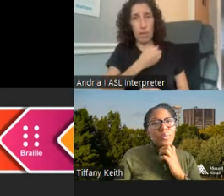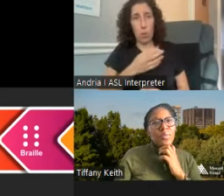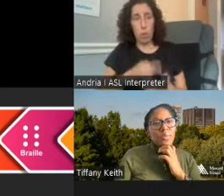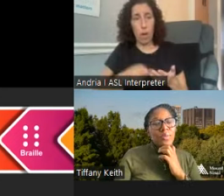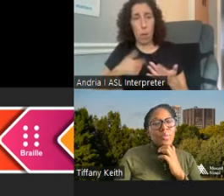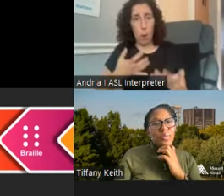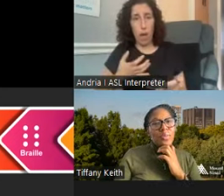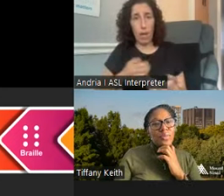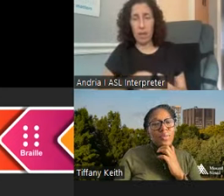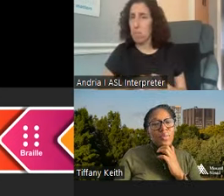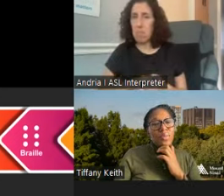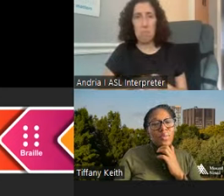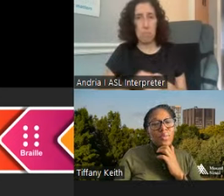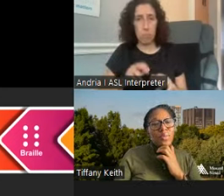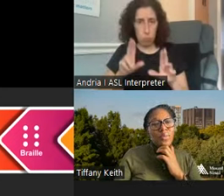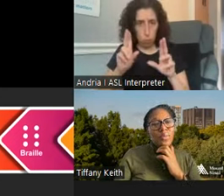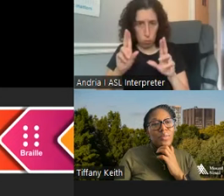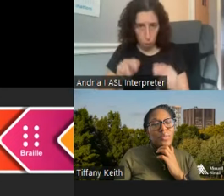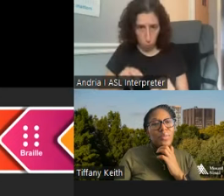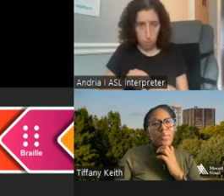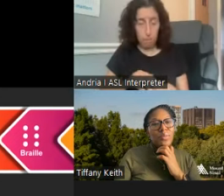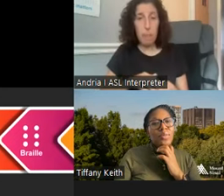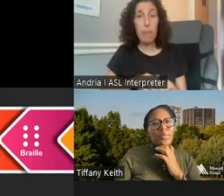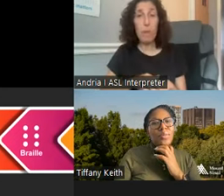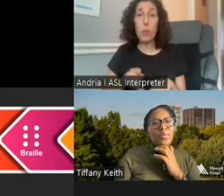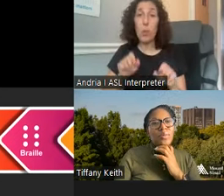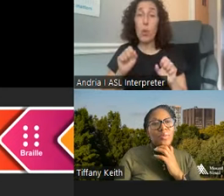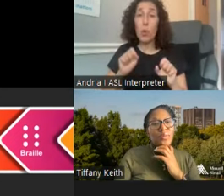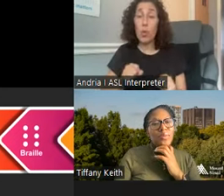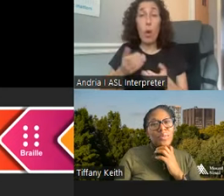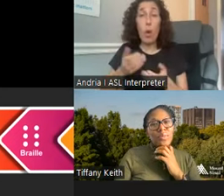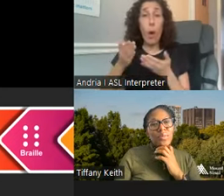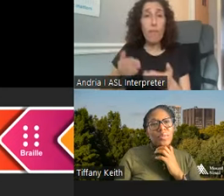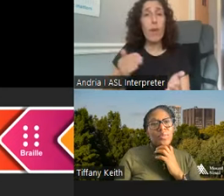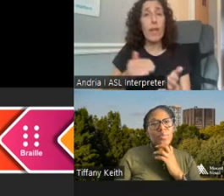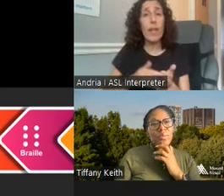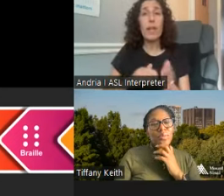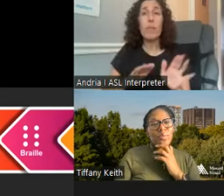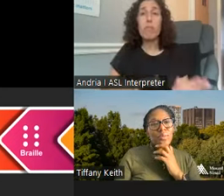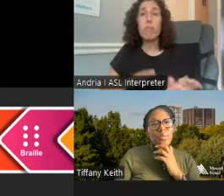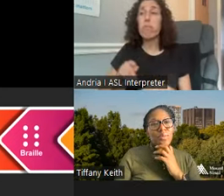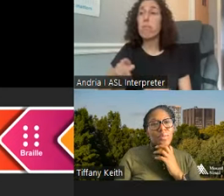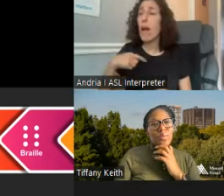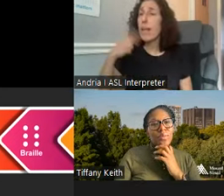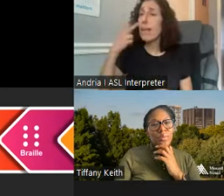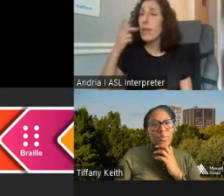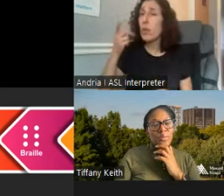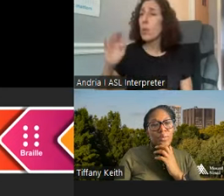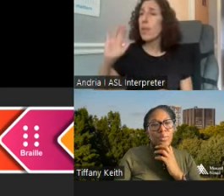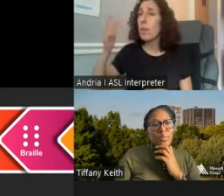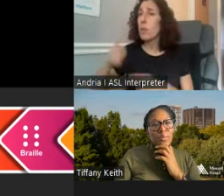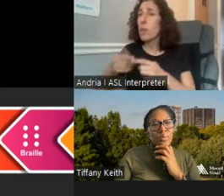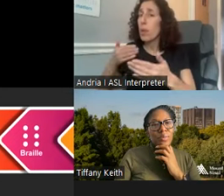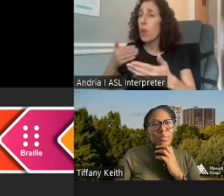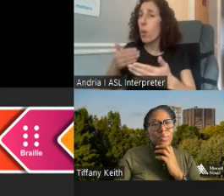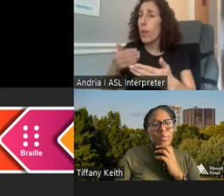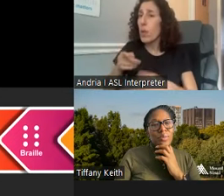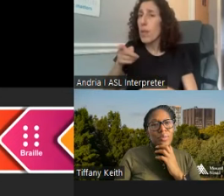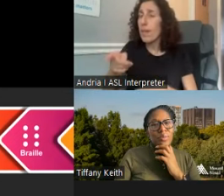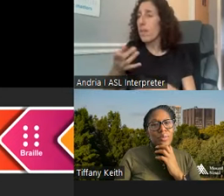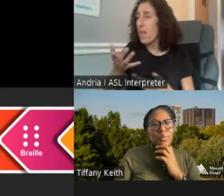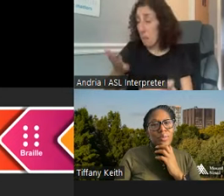"Hey, I noticed you're walking towards blah, blah, blah, or I noticed this. Can I help you?" Whatever. It's not about